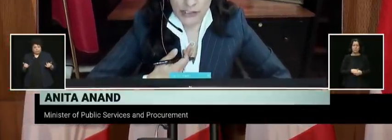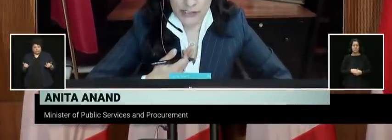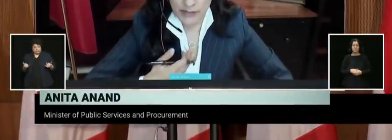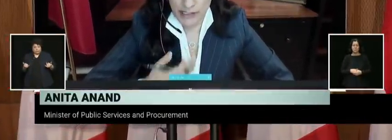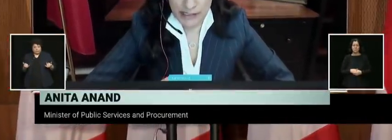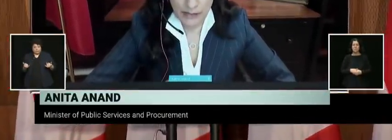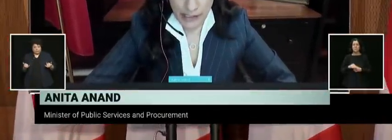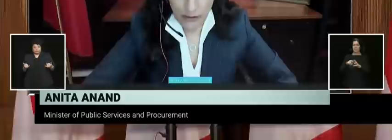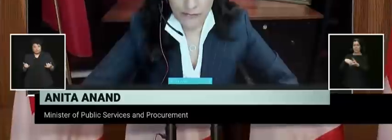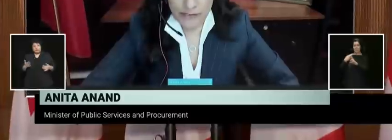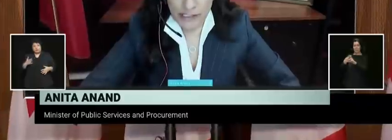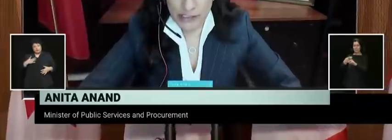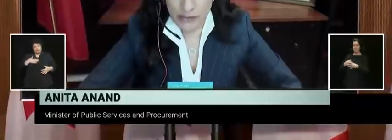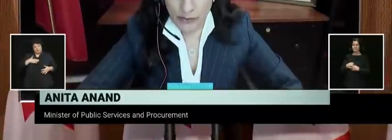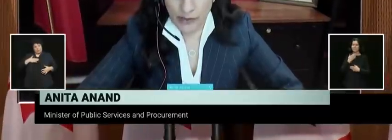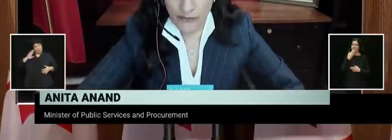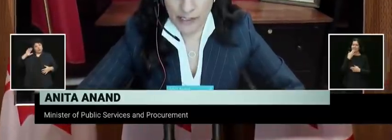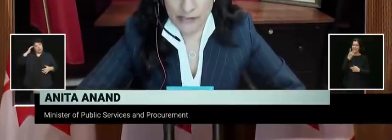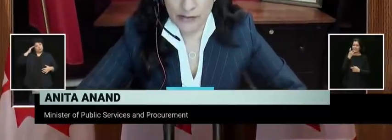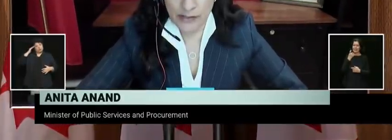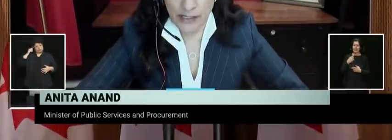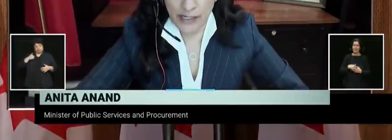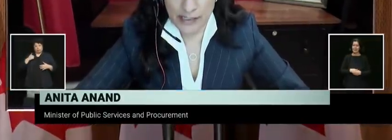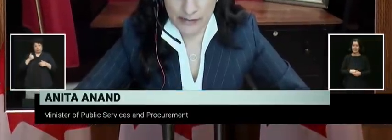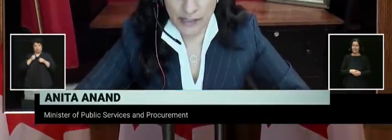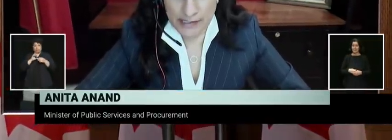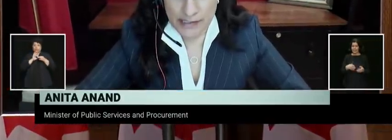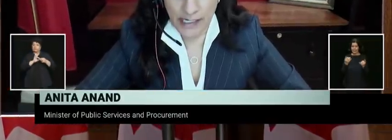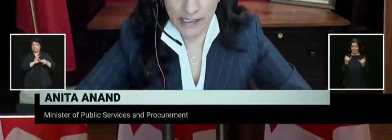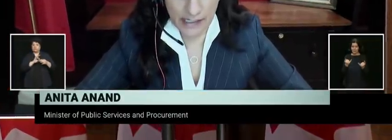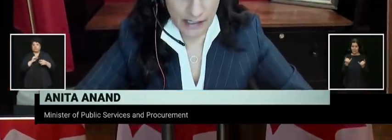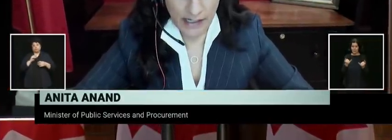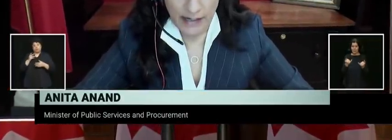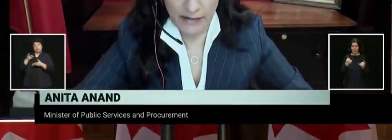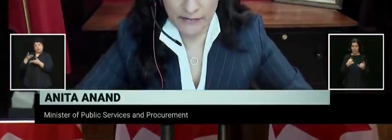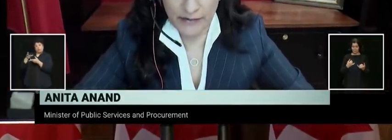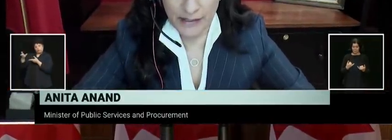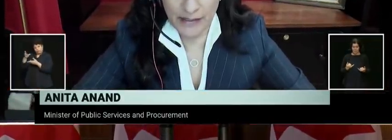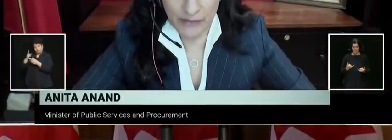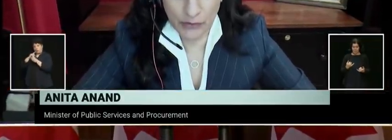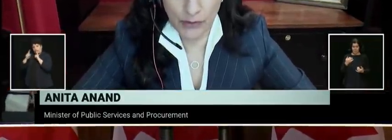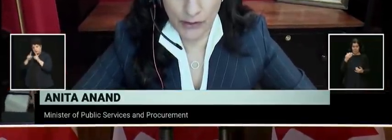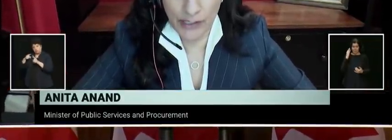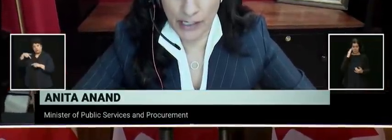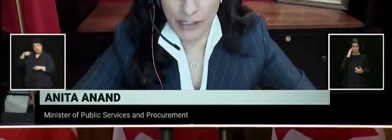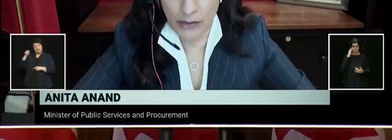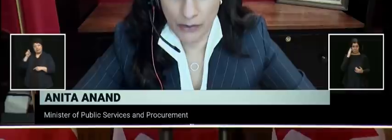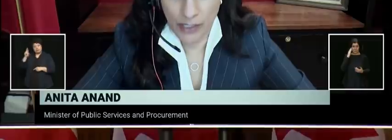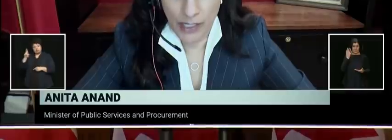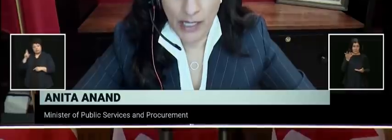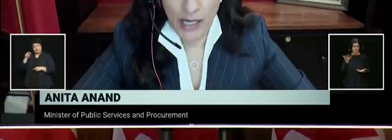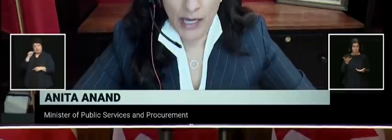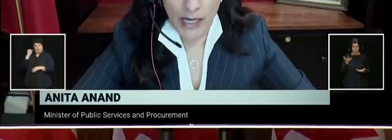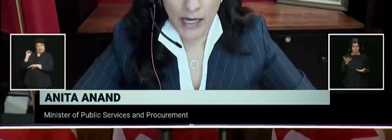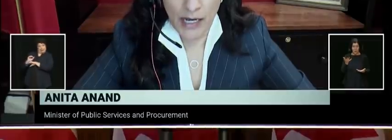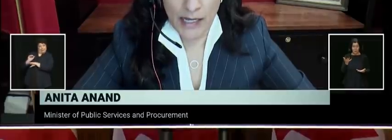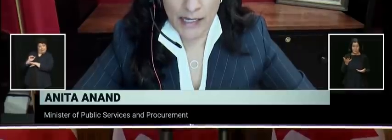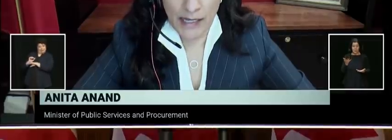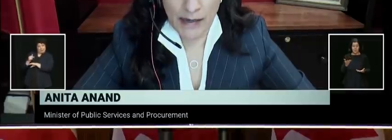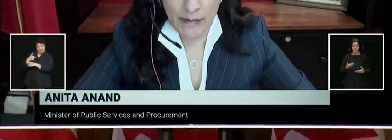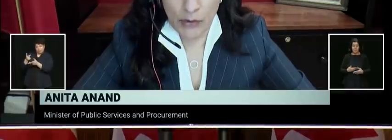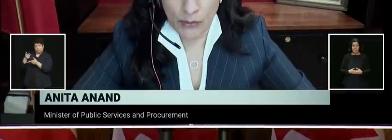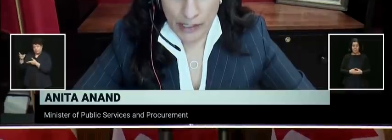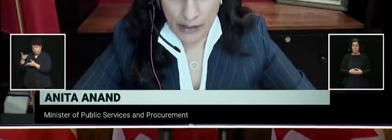knowledge is based on my conversation with Pfizer as of last night, and I have given you all that I know.